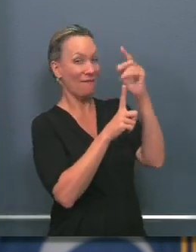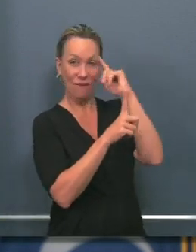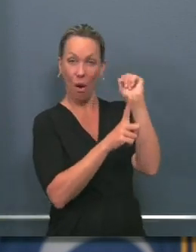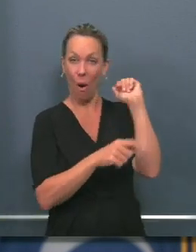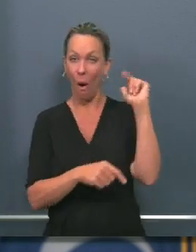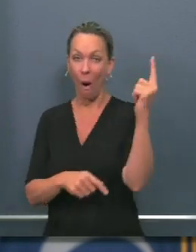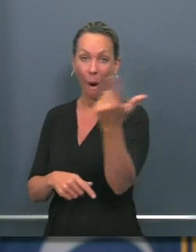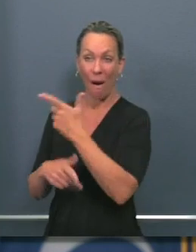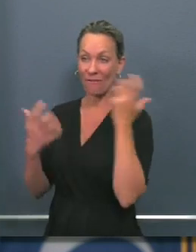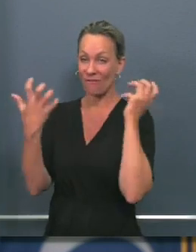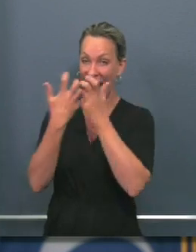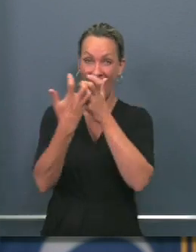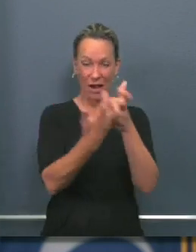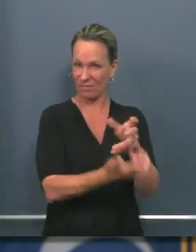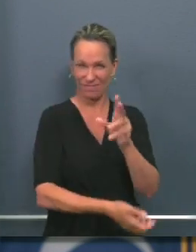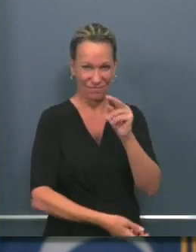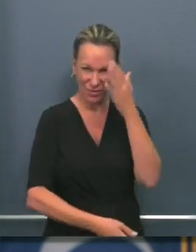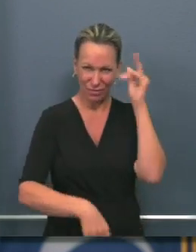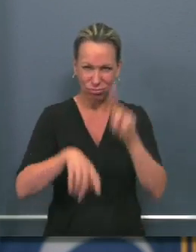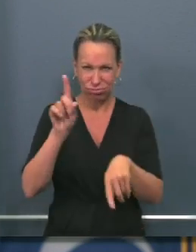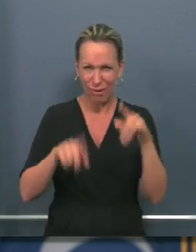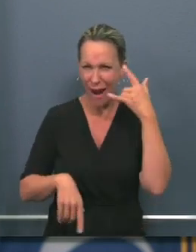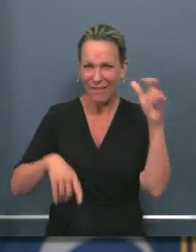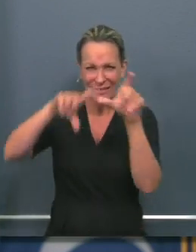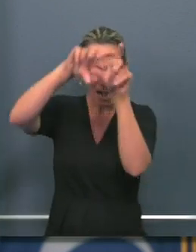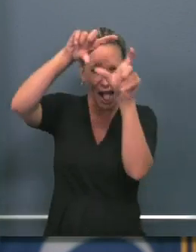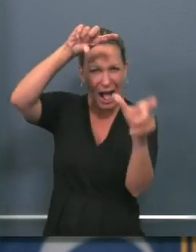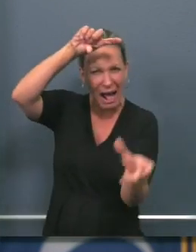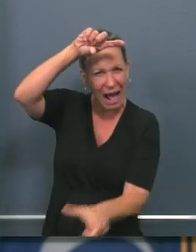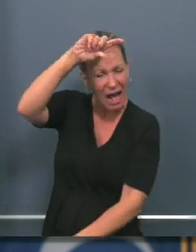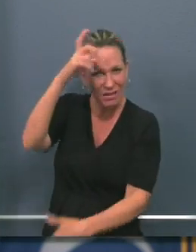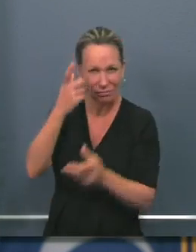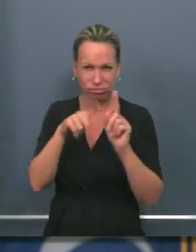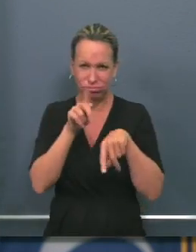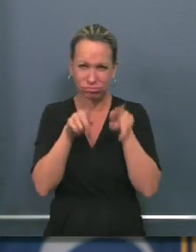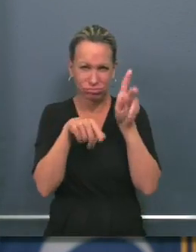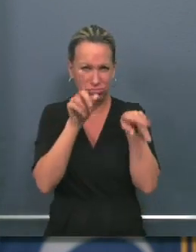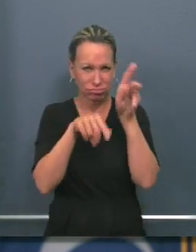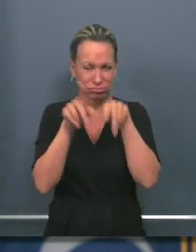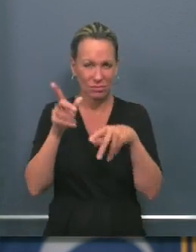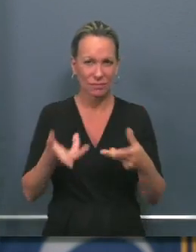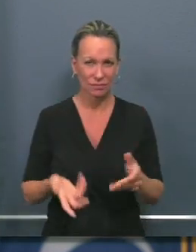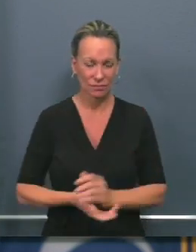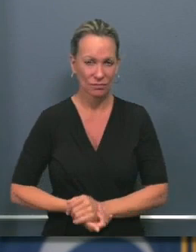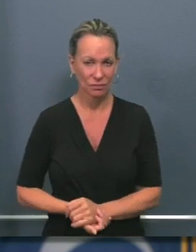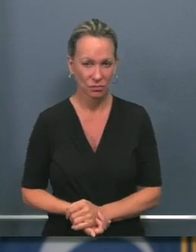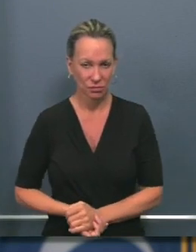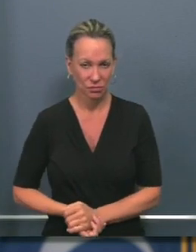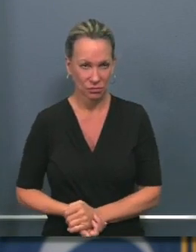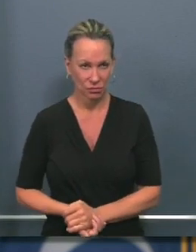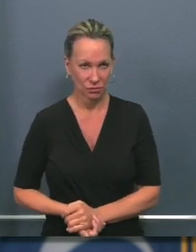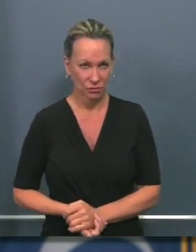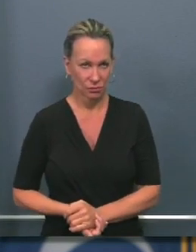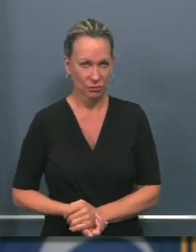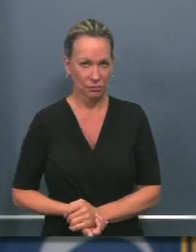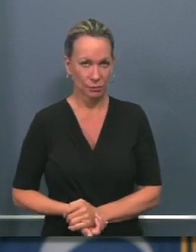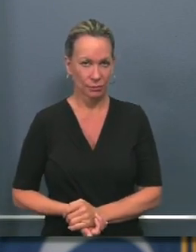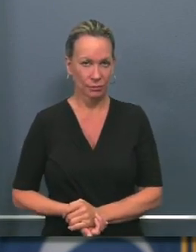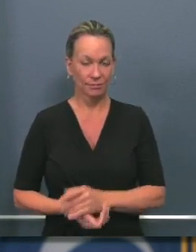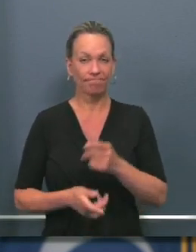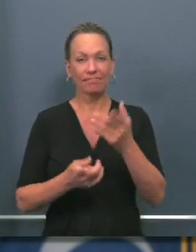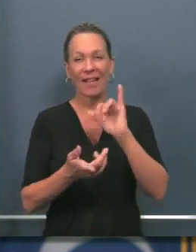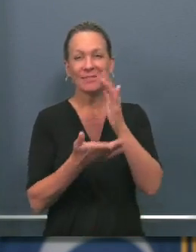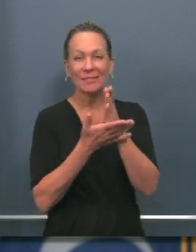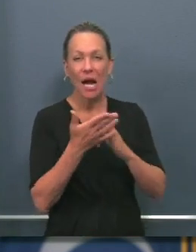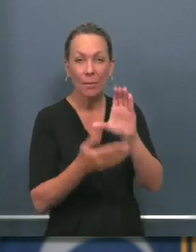up for questions by making this point. Some parts of the state will not be able to pace as quickly into